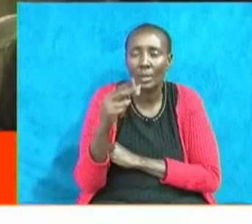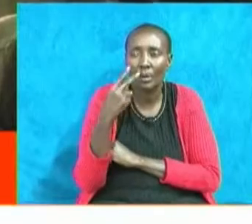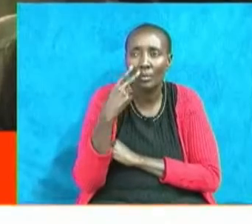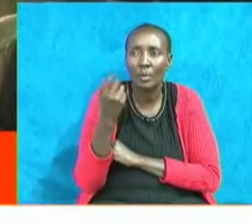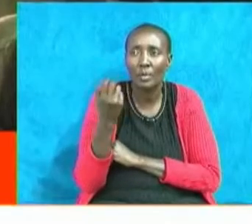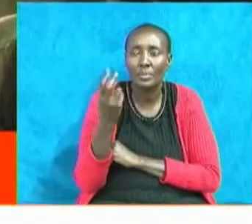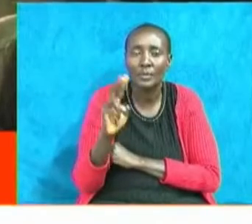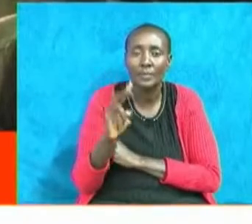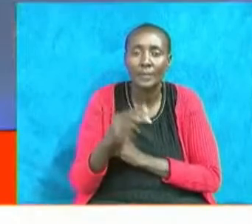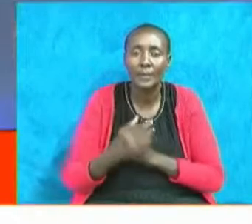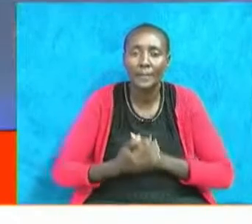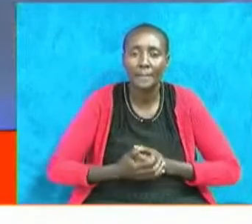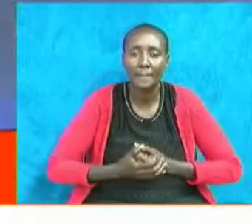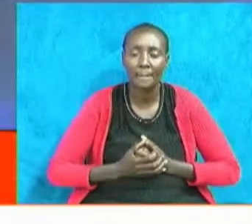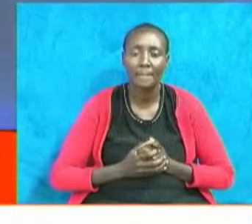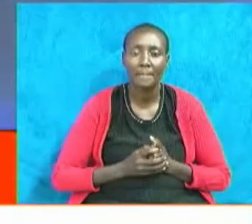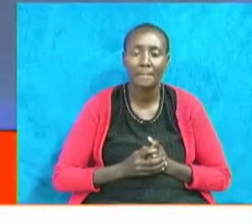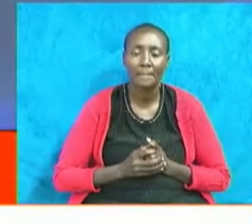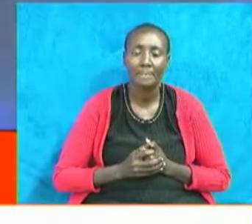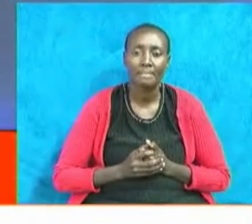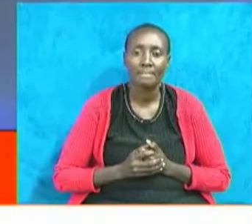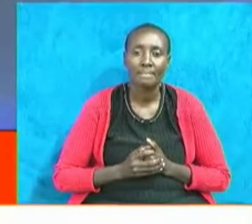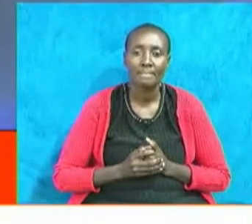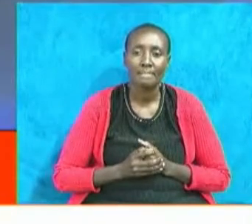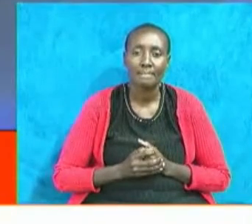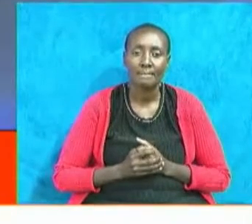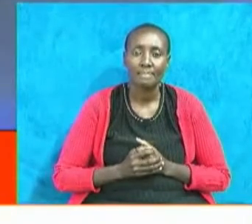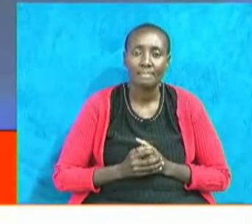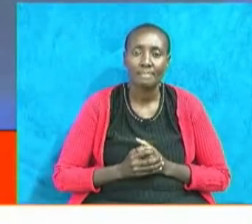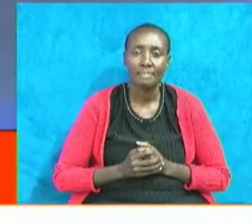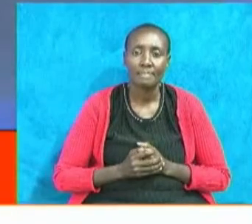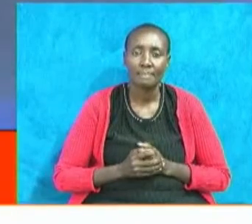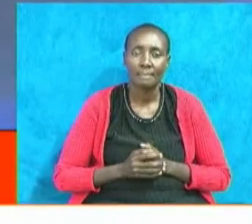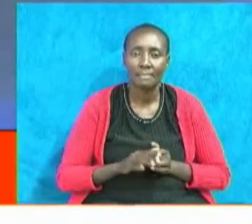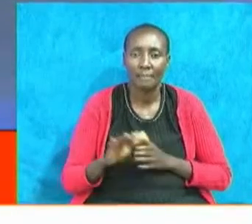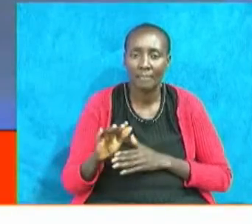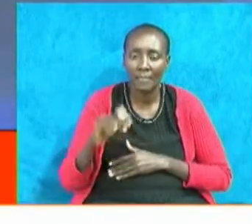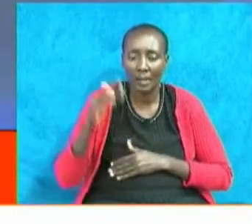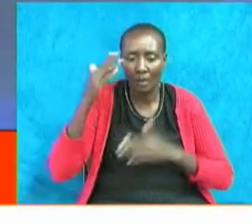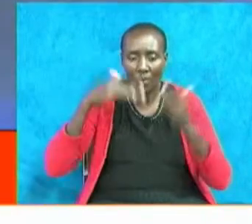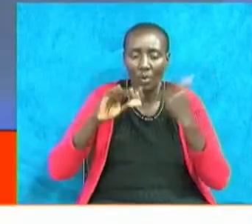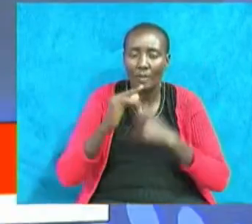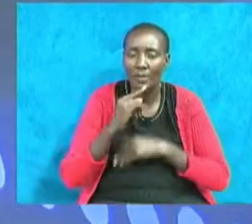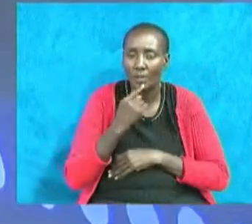TV. More university students have threatened to hold